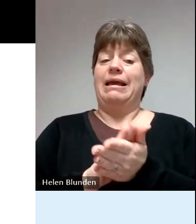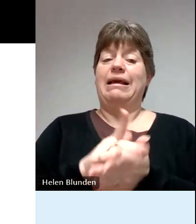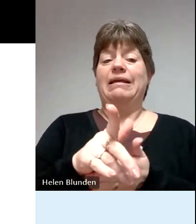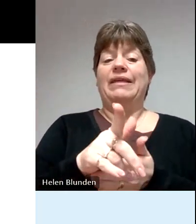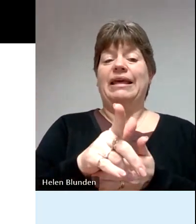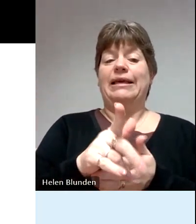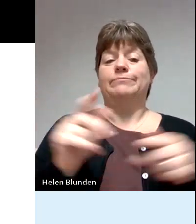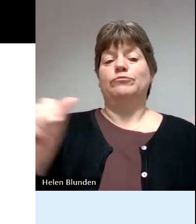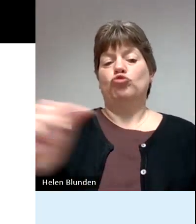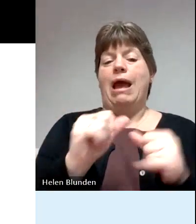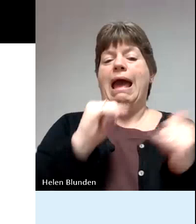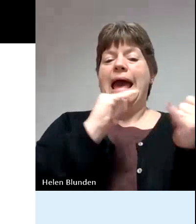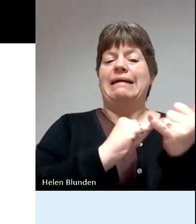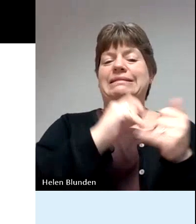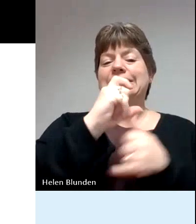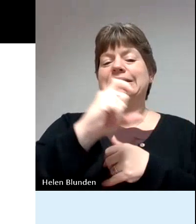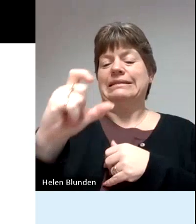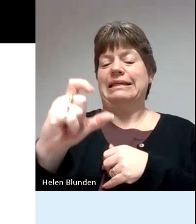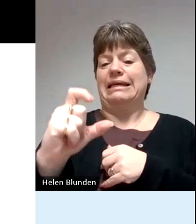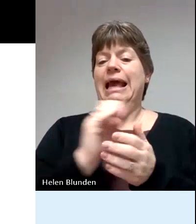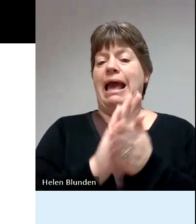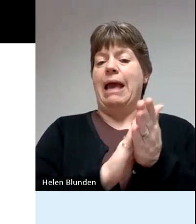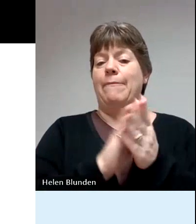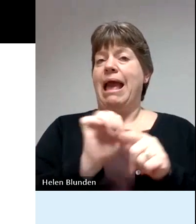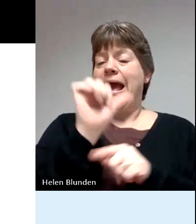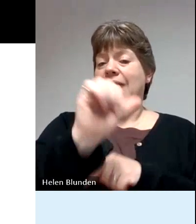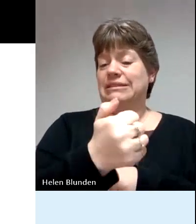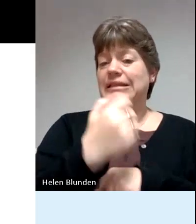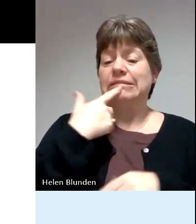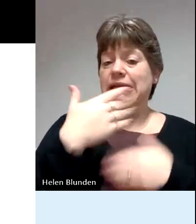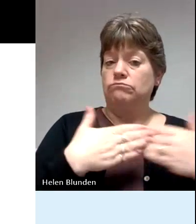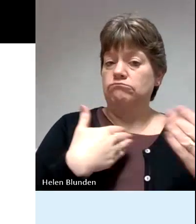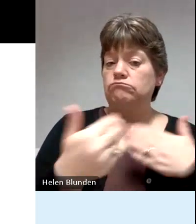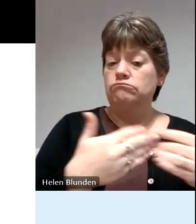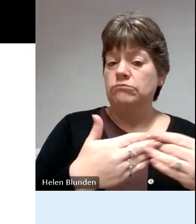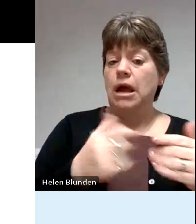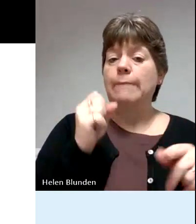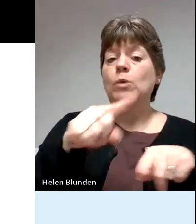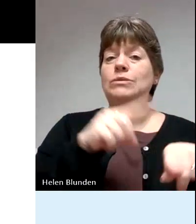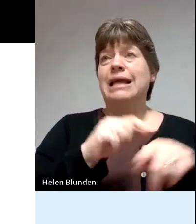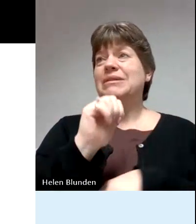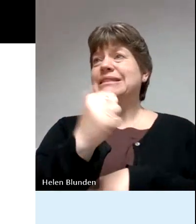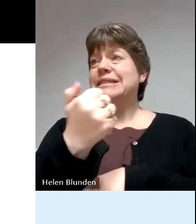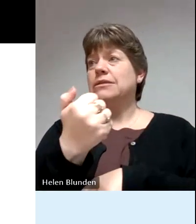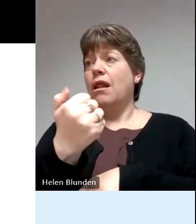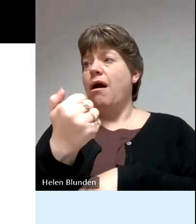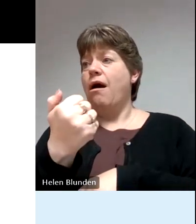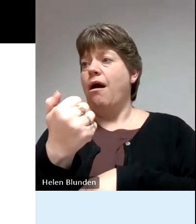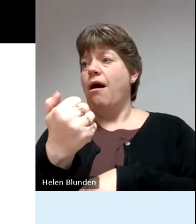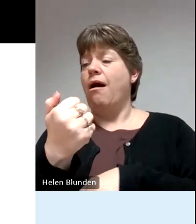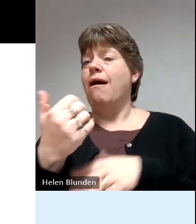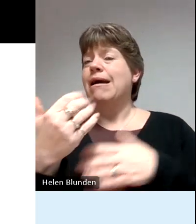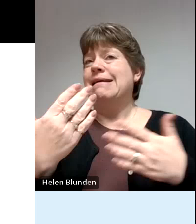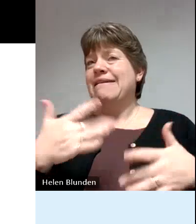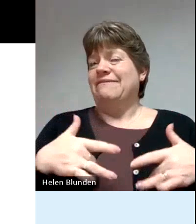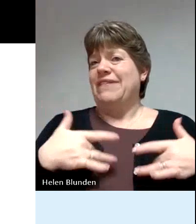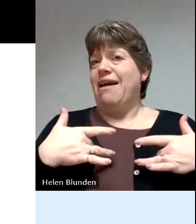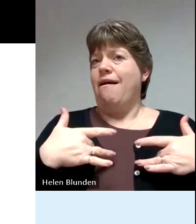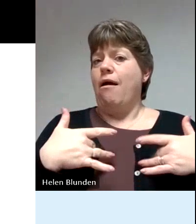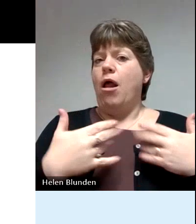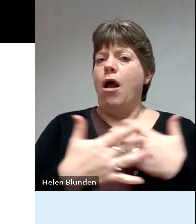it, are felt beyond 6 o'clock, because by that time of day, for many of our services, the picture has emerged, and it's